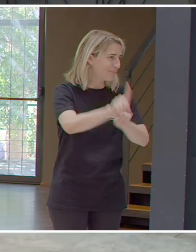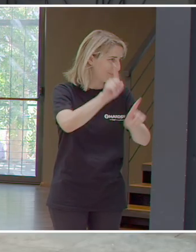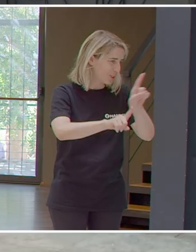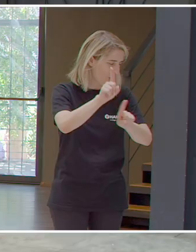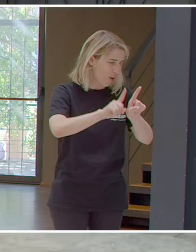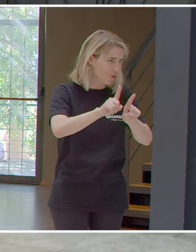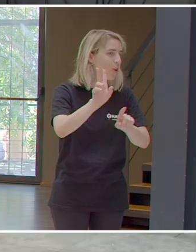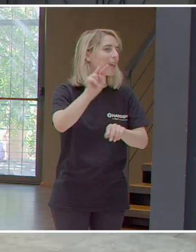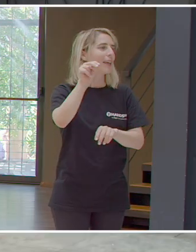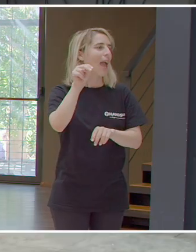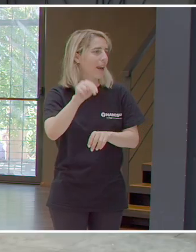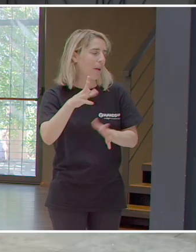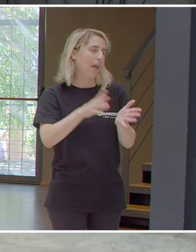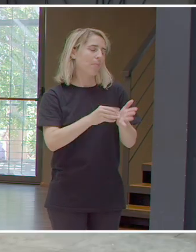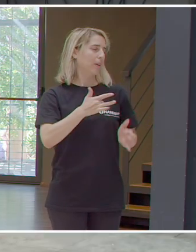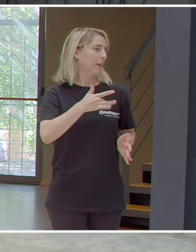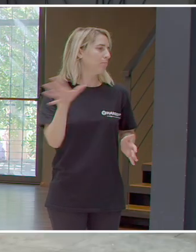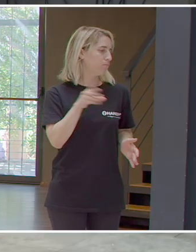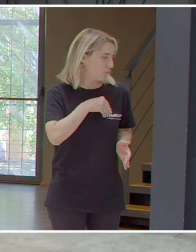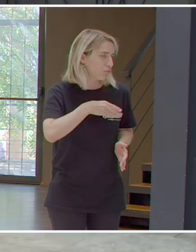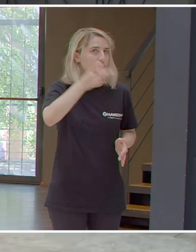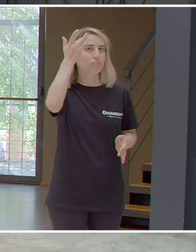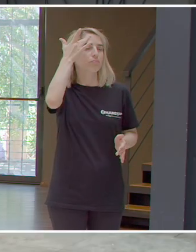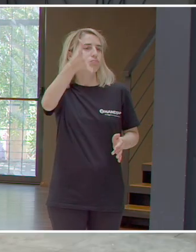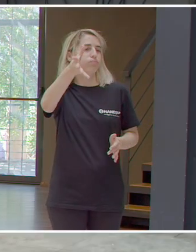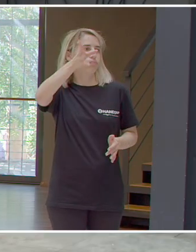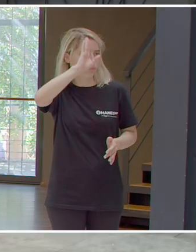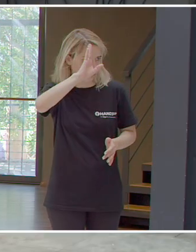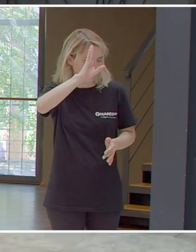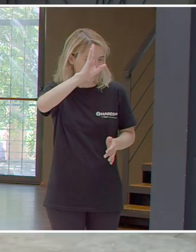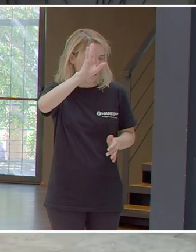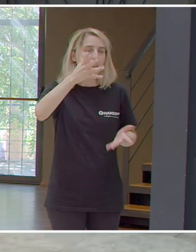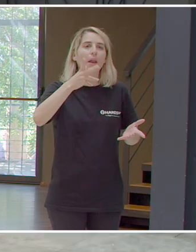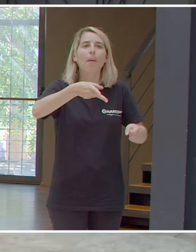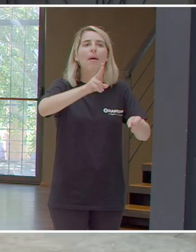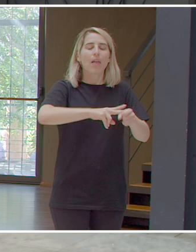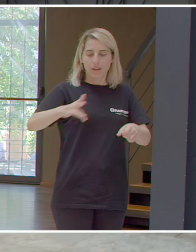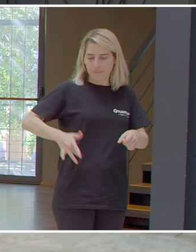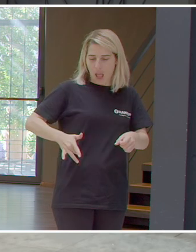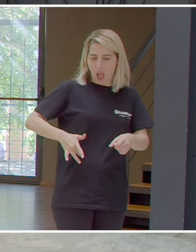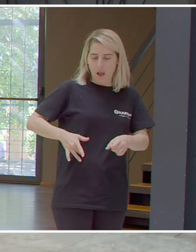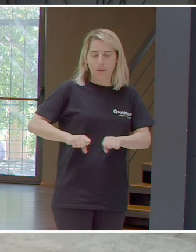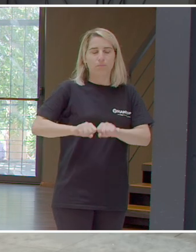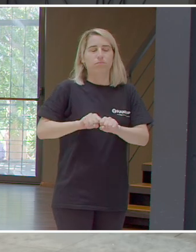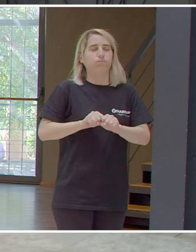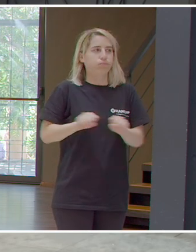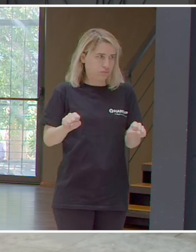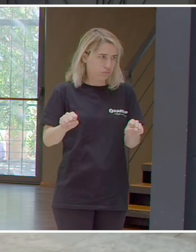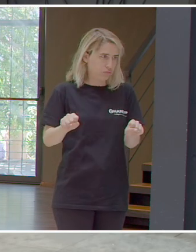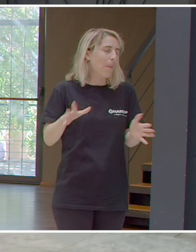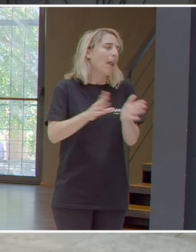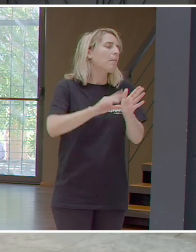end disease, like getting a heart attack or getting a stroke or dying of kidney failure after having struggled